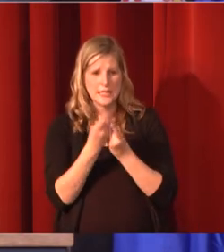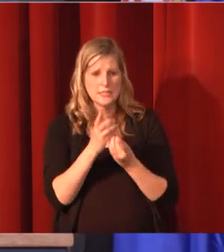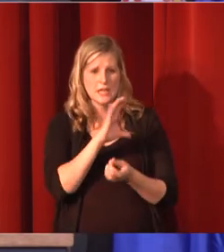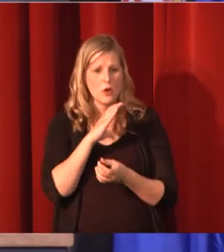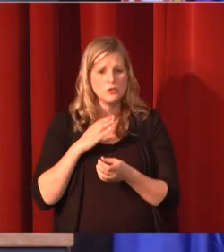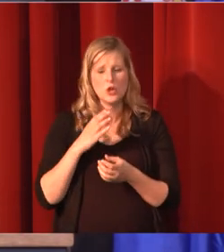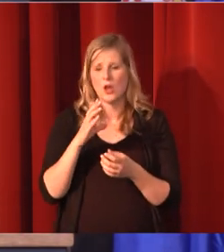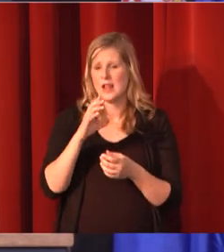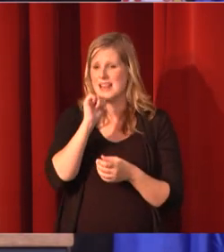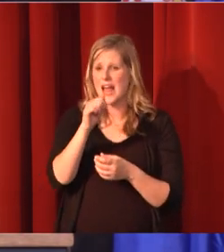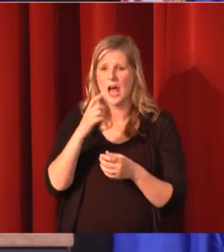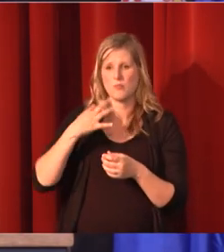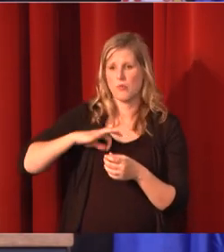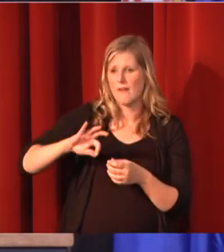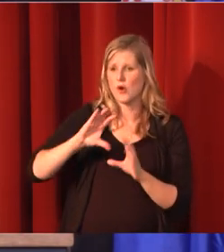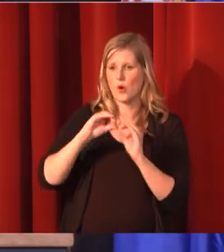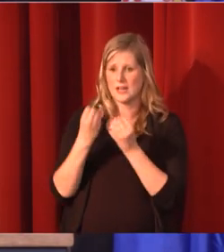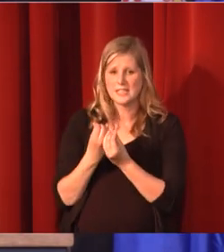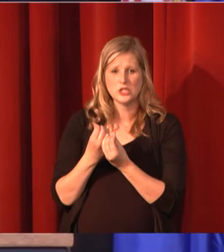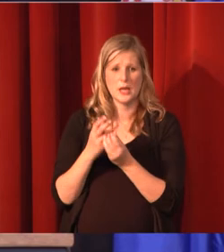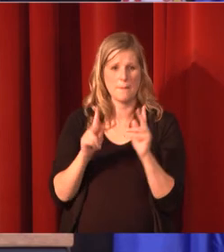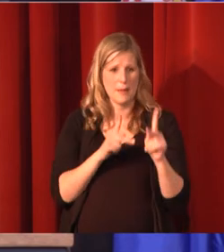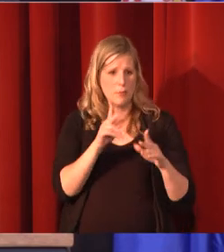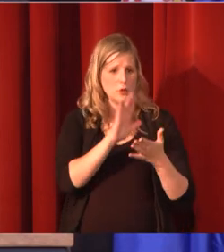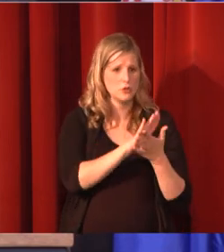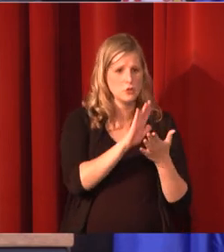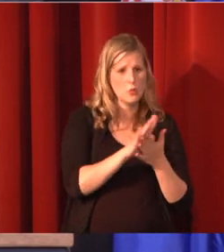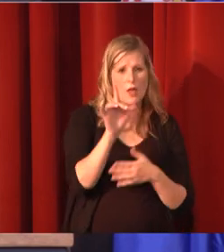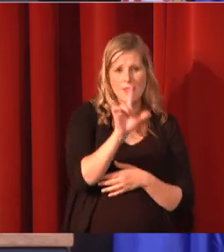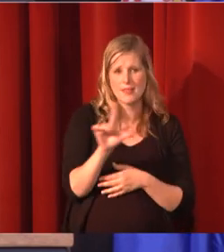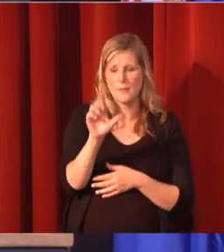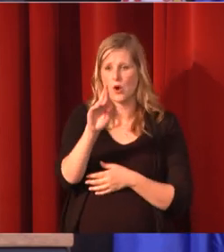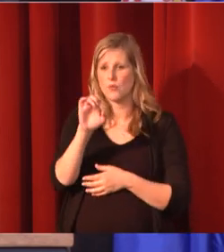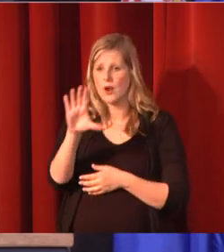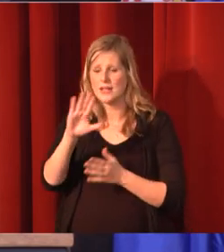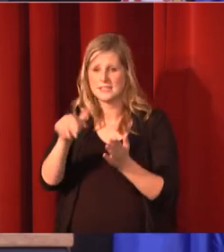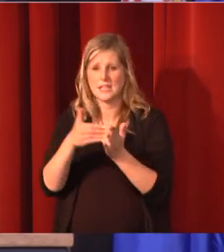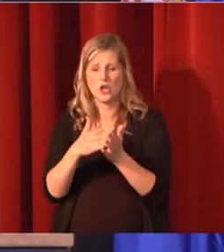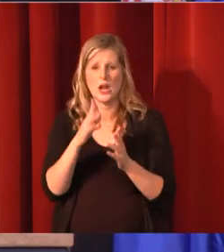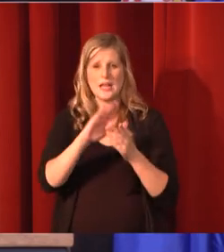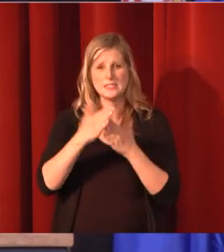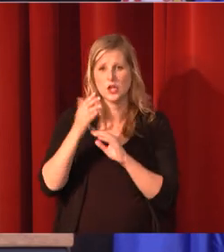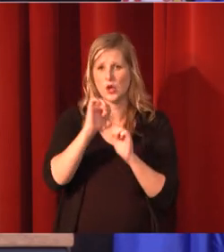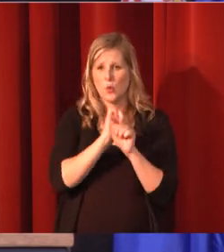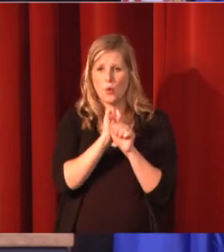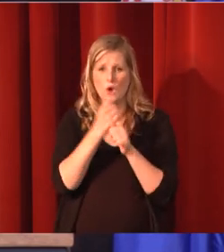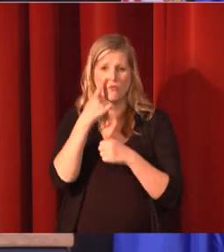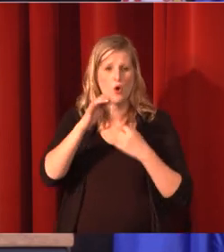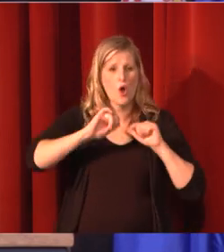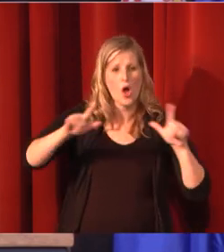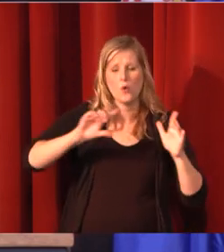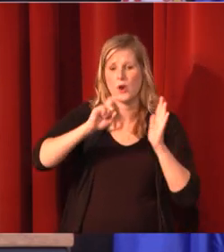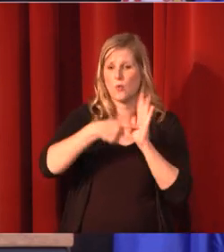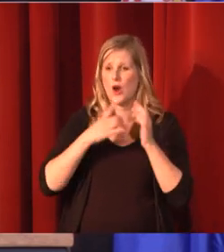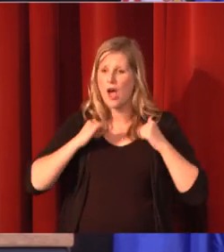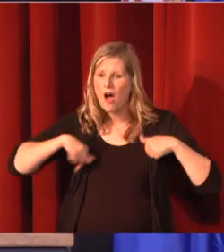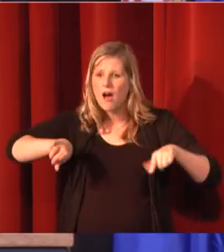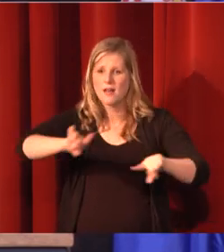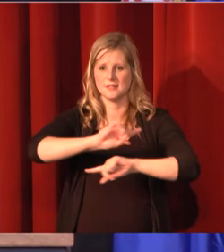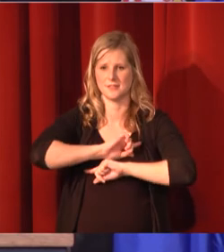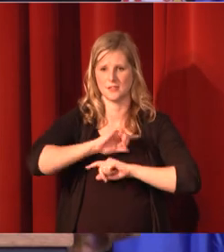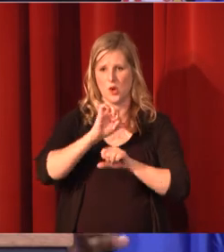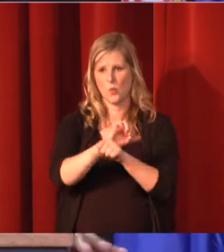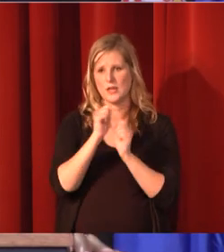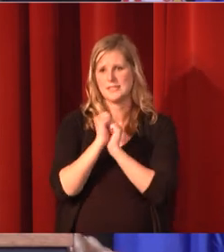nonprofit boards and as volunteers in our schools libraries and rec centers building a city that works for all of us will require all of us to do the work